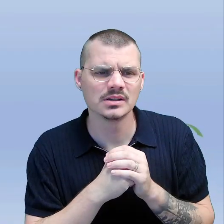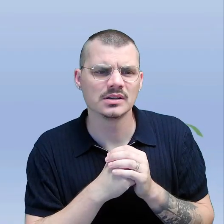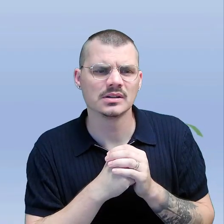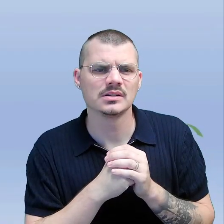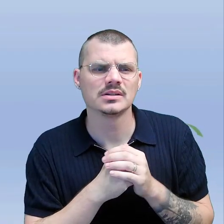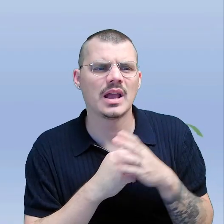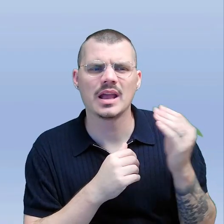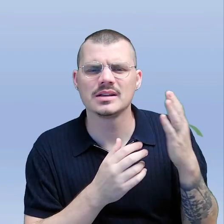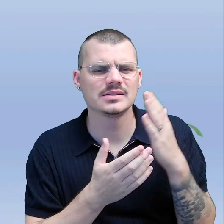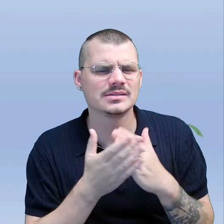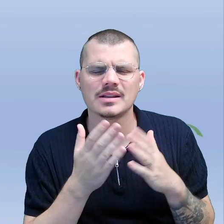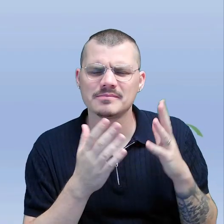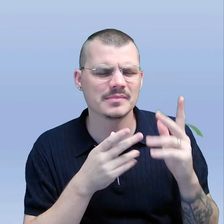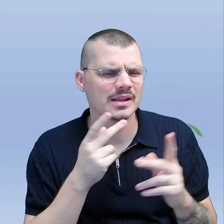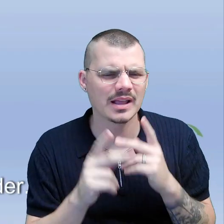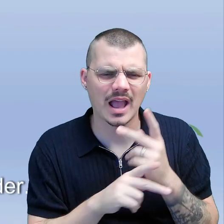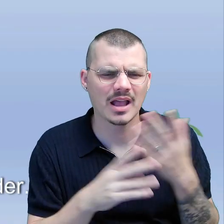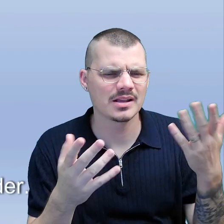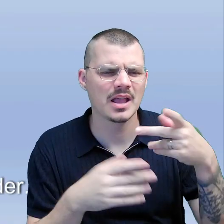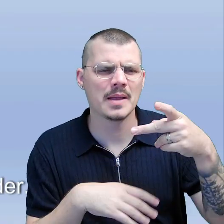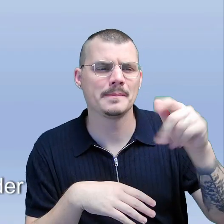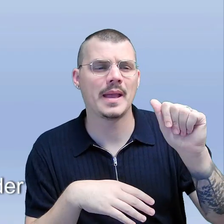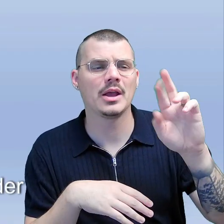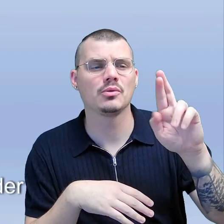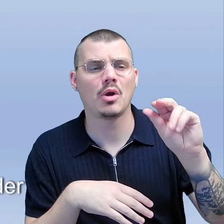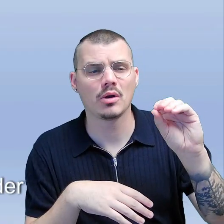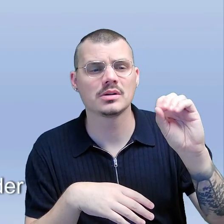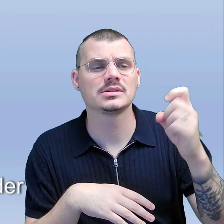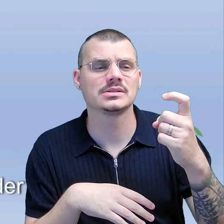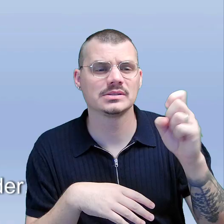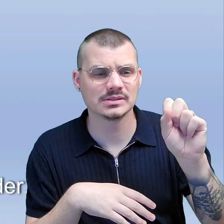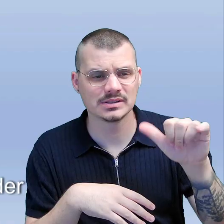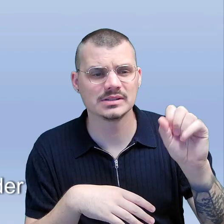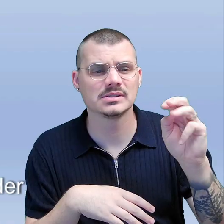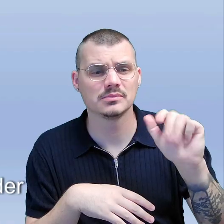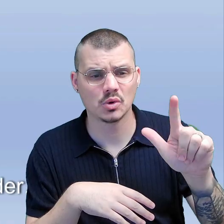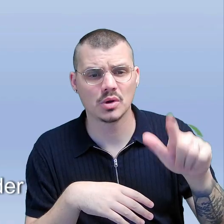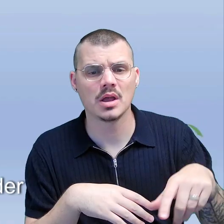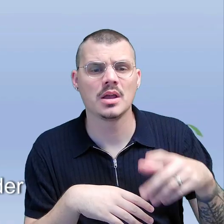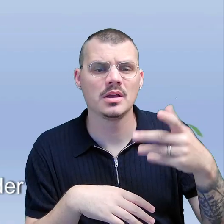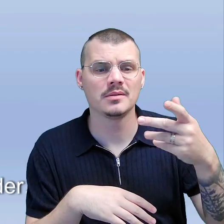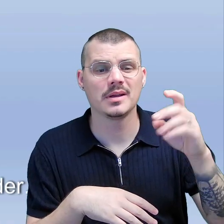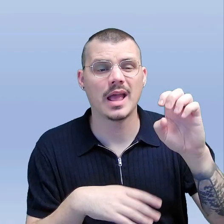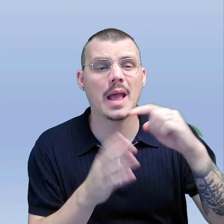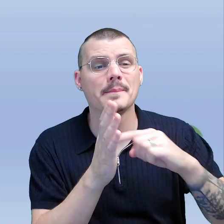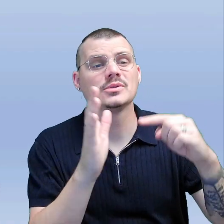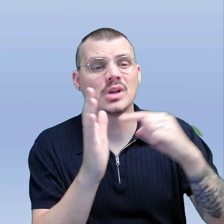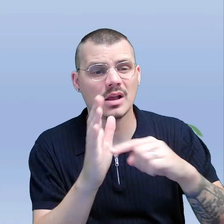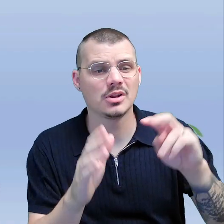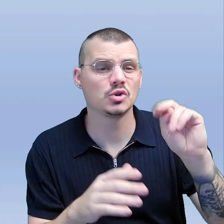and some kind of paroxysmal episodic neurological